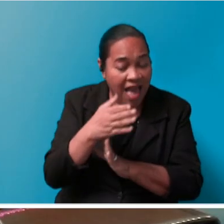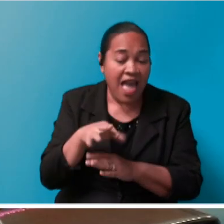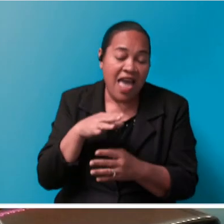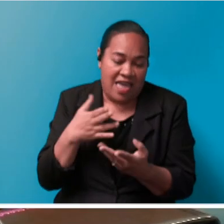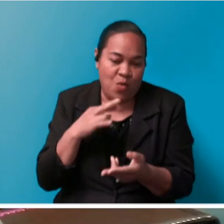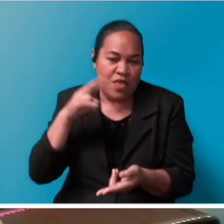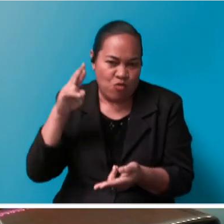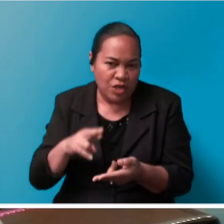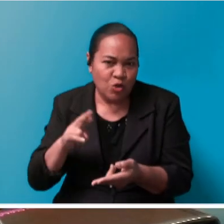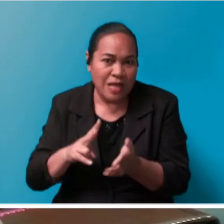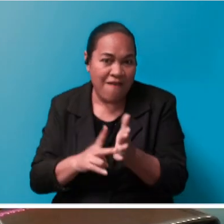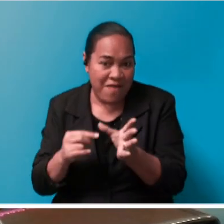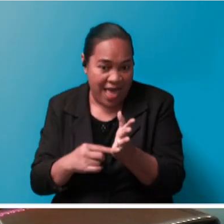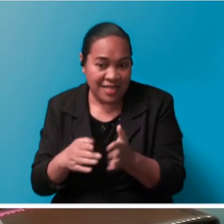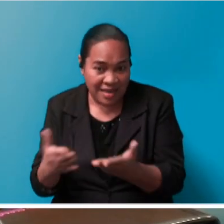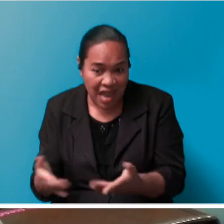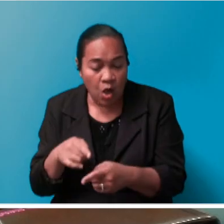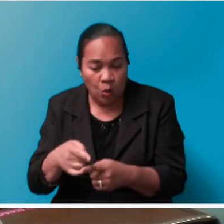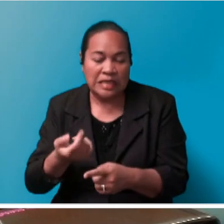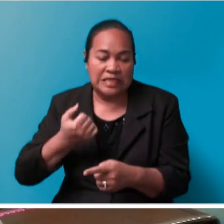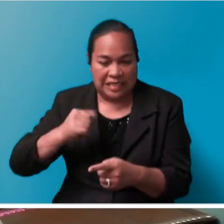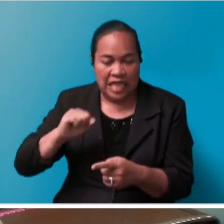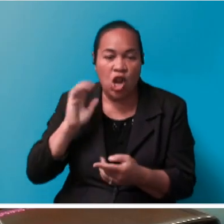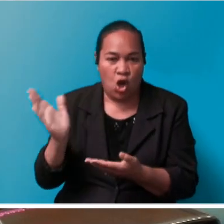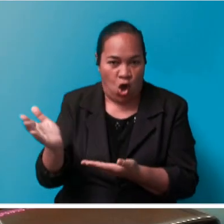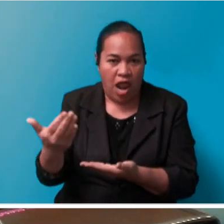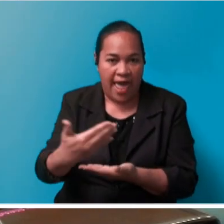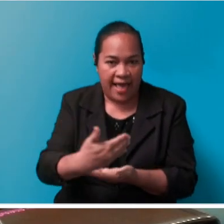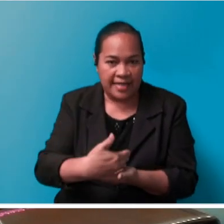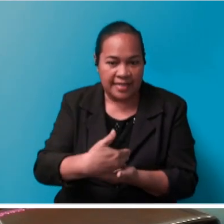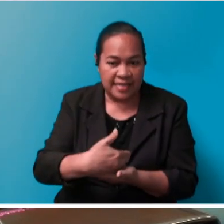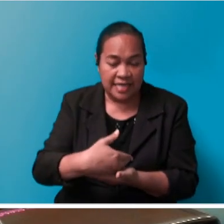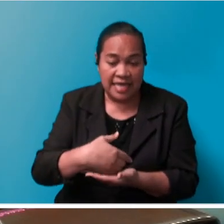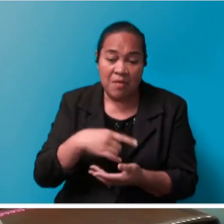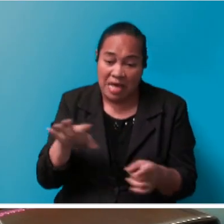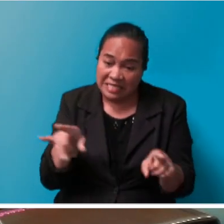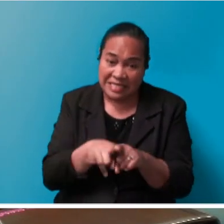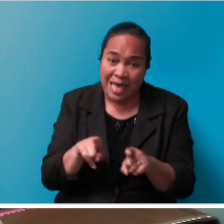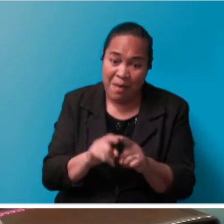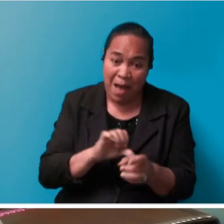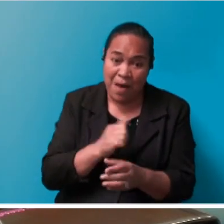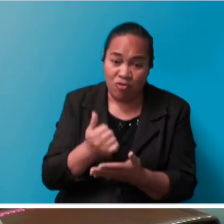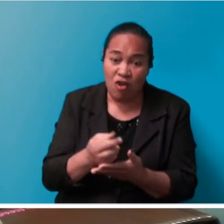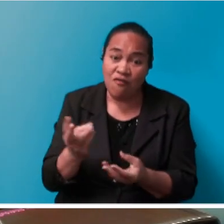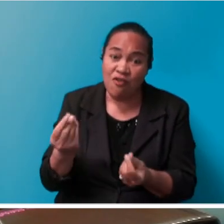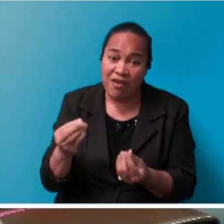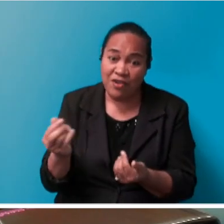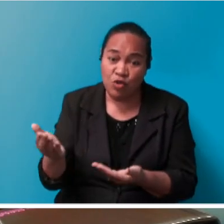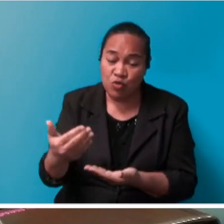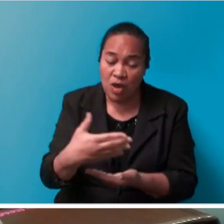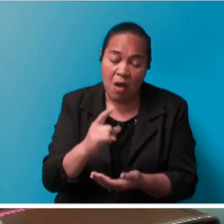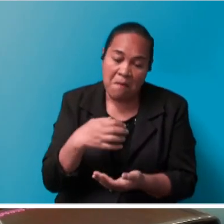reduced VAT, we are still going to collect, if not the same amount of revenue, probably